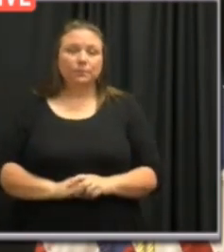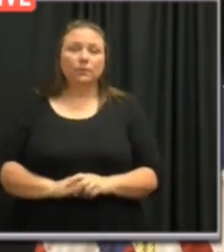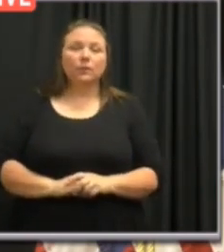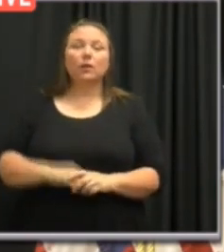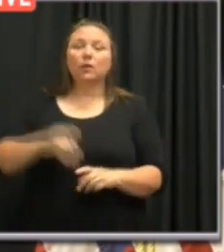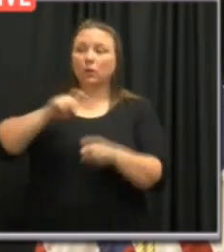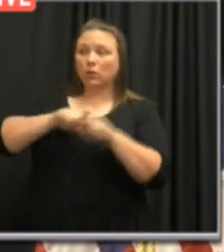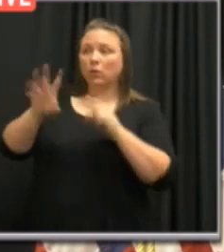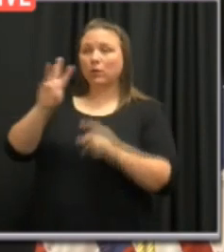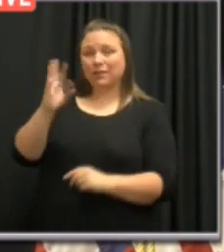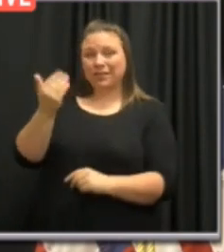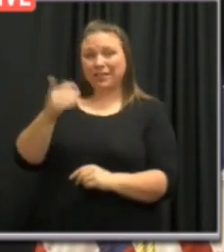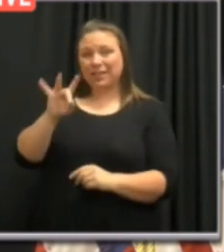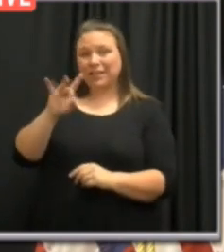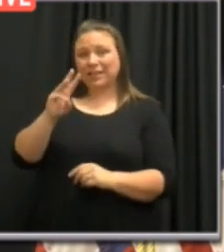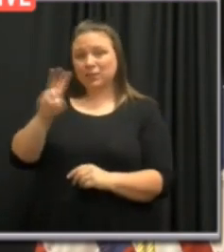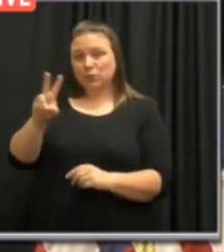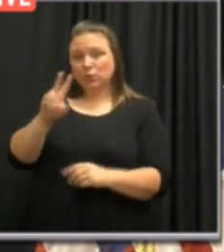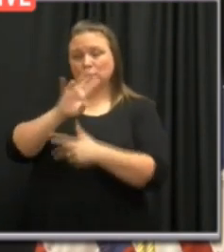call